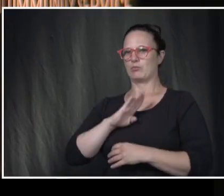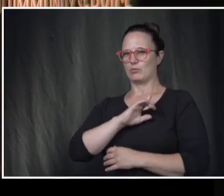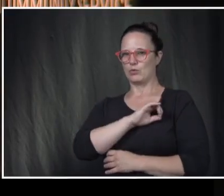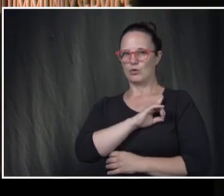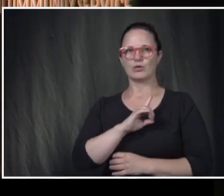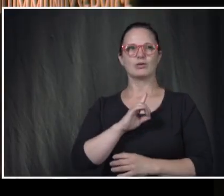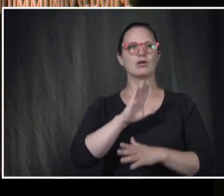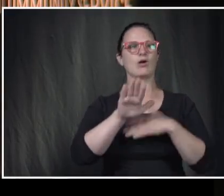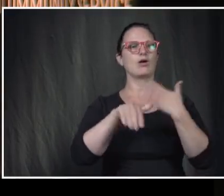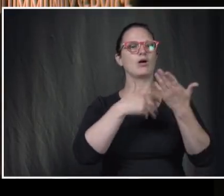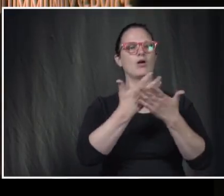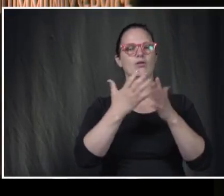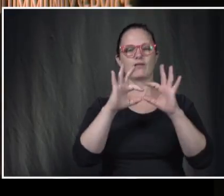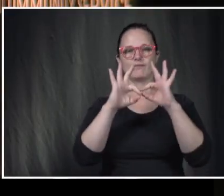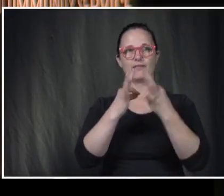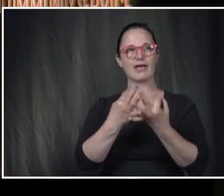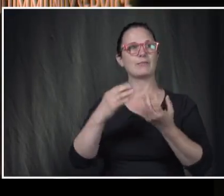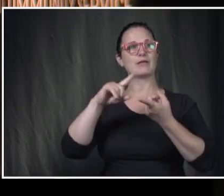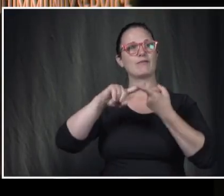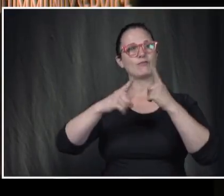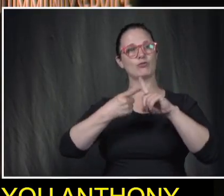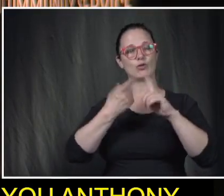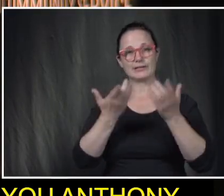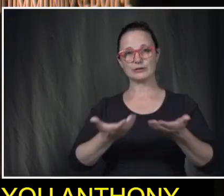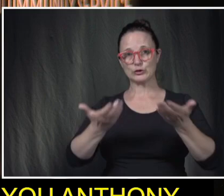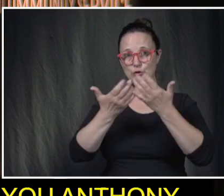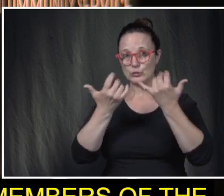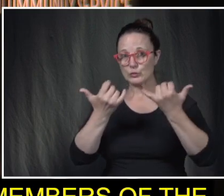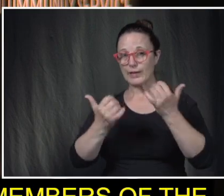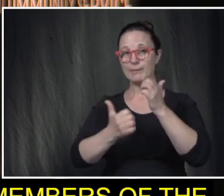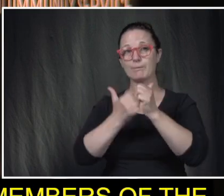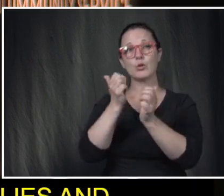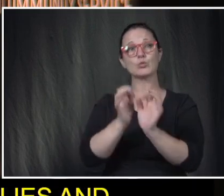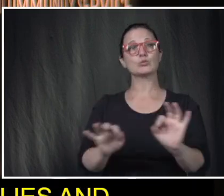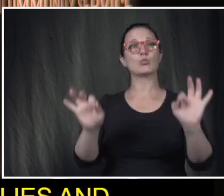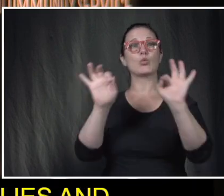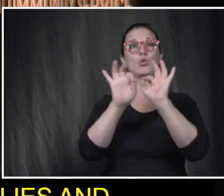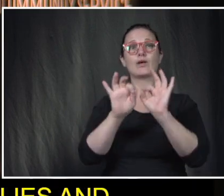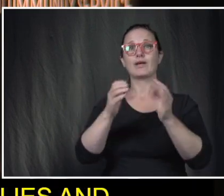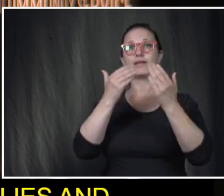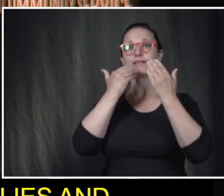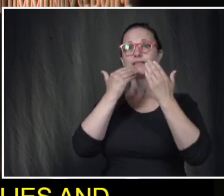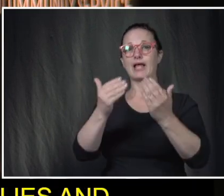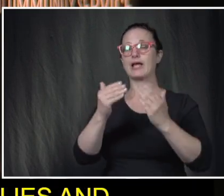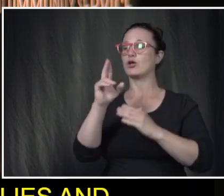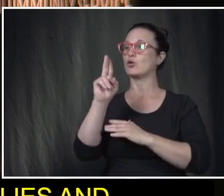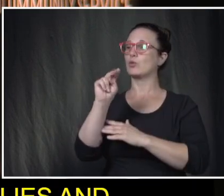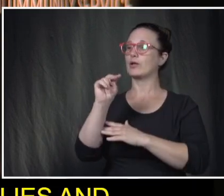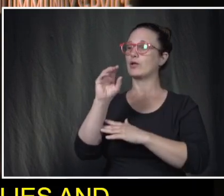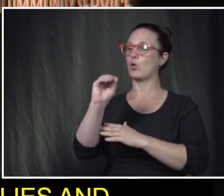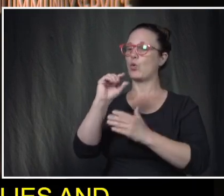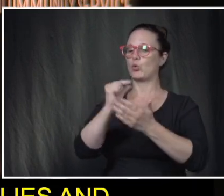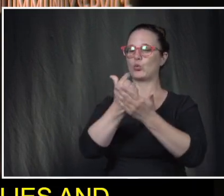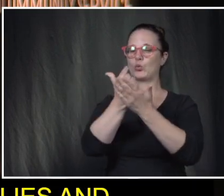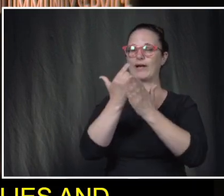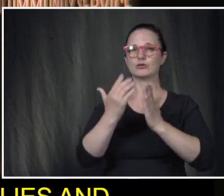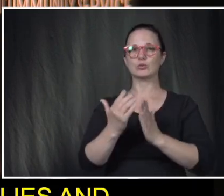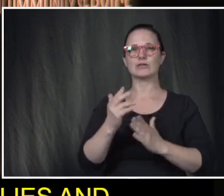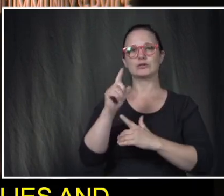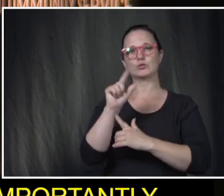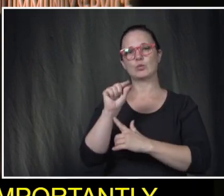all the families and friends here today. Most importantly, thanks UNO graduates of